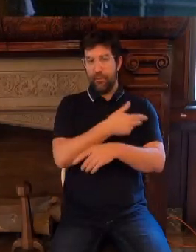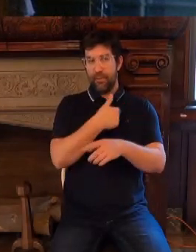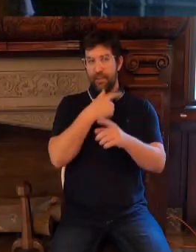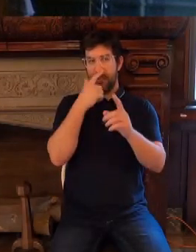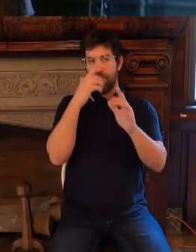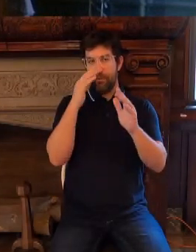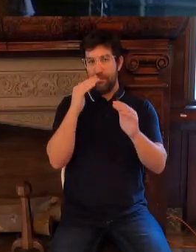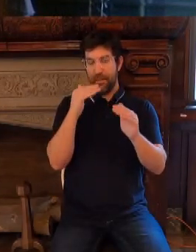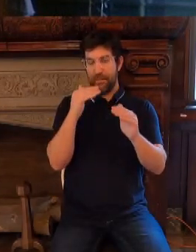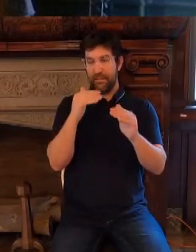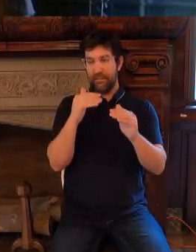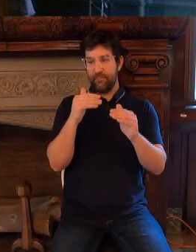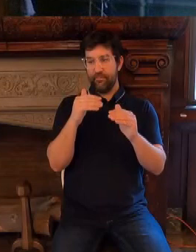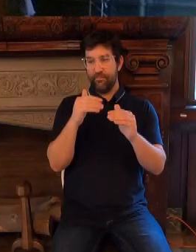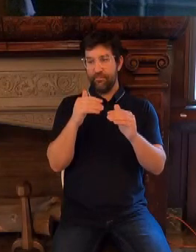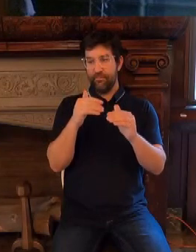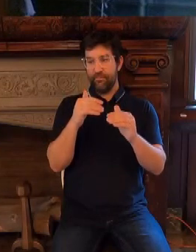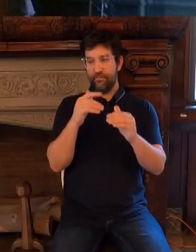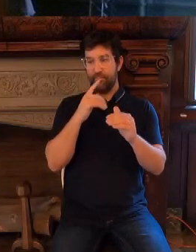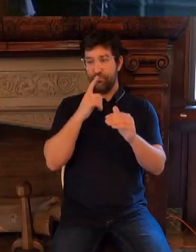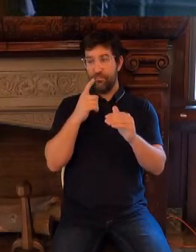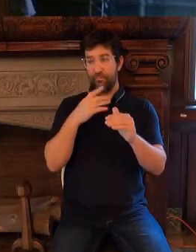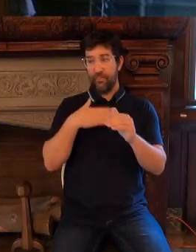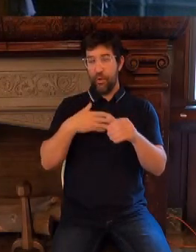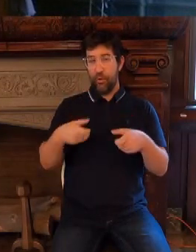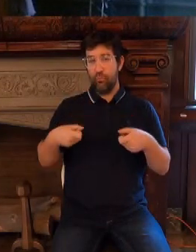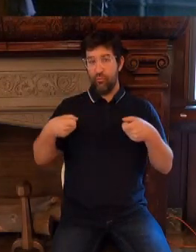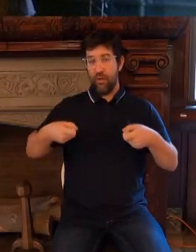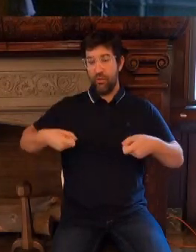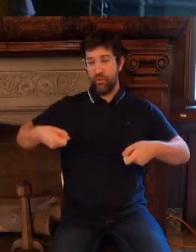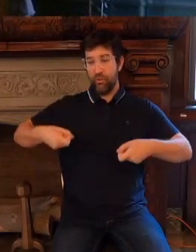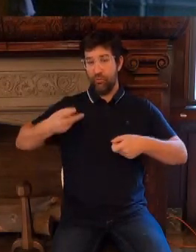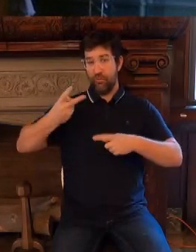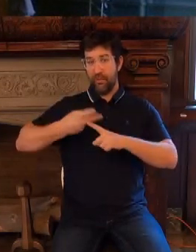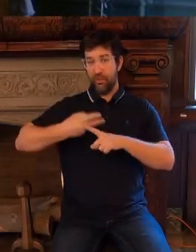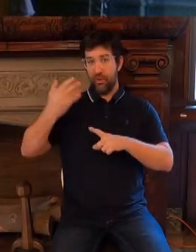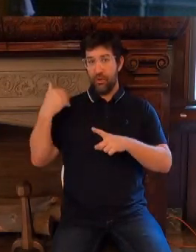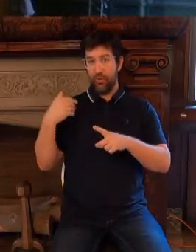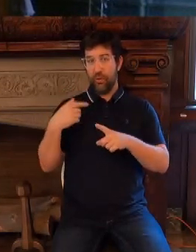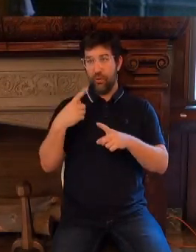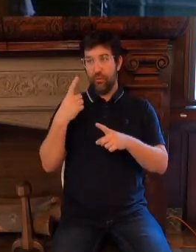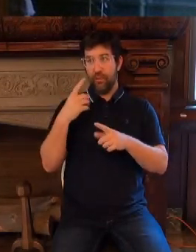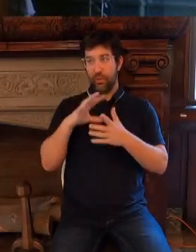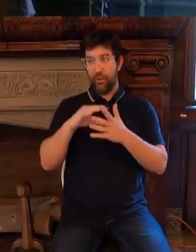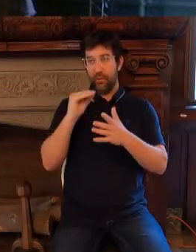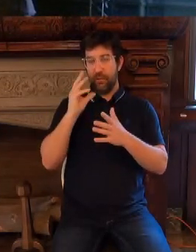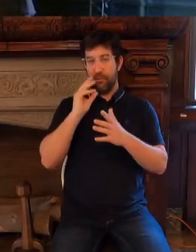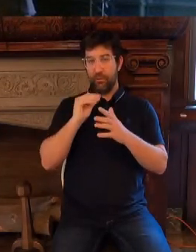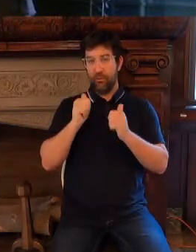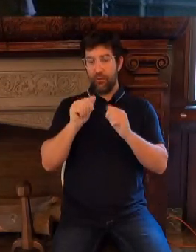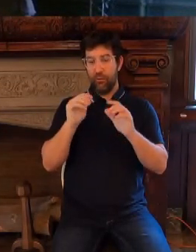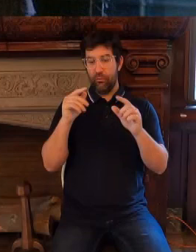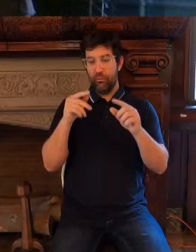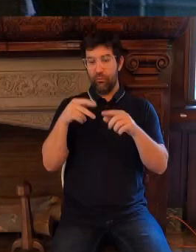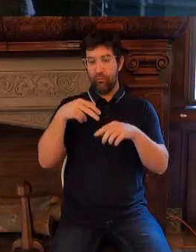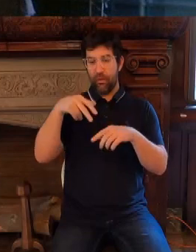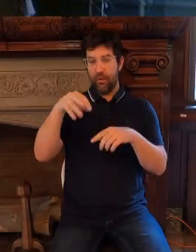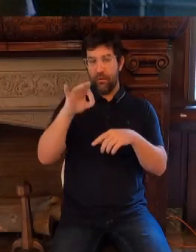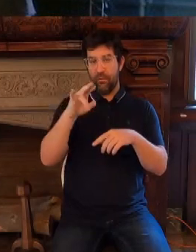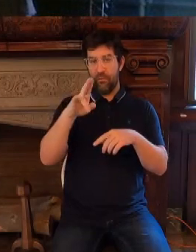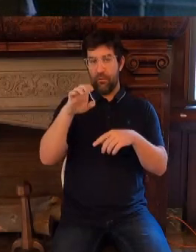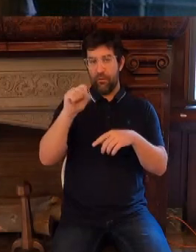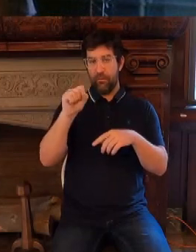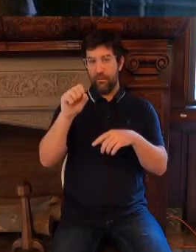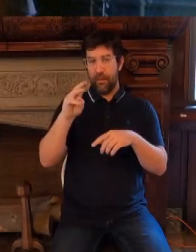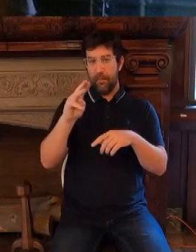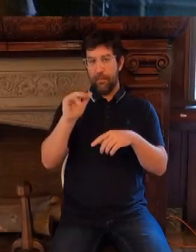expect, I actually was on crutches 2 months ago, and it was a learning experience trying to cross Forbes and Marion